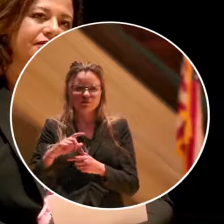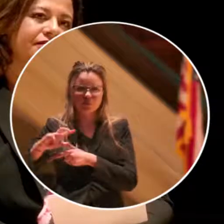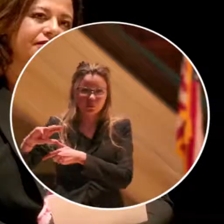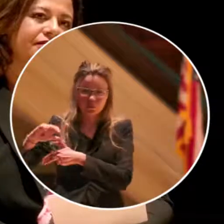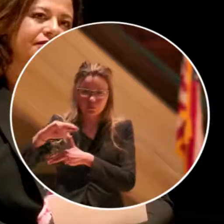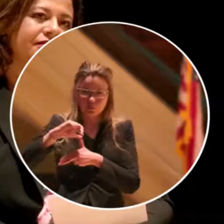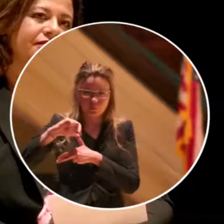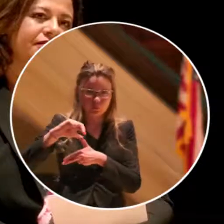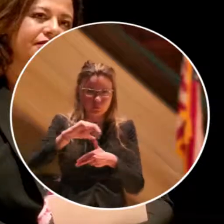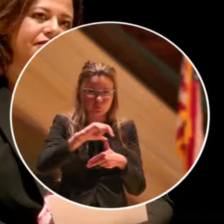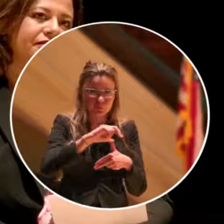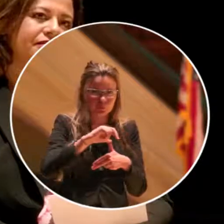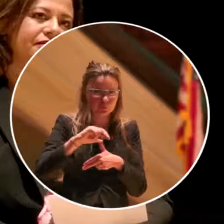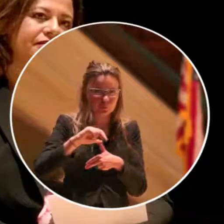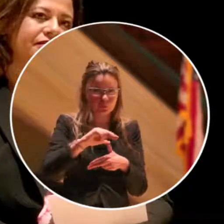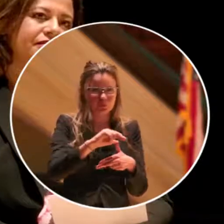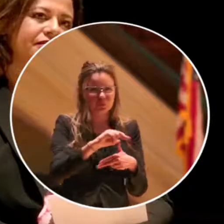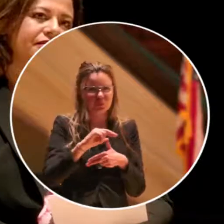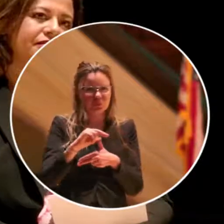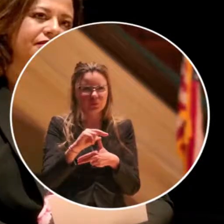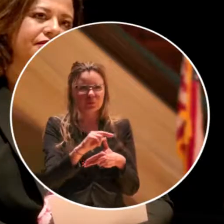night, as water spilled over